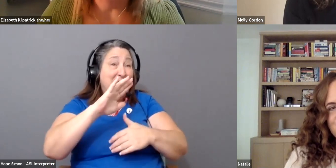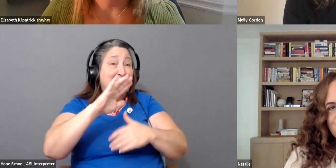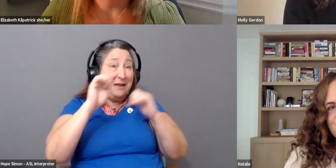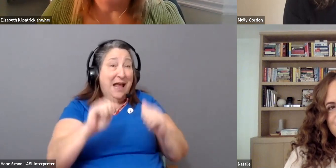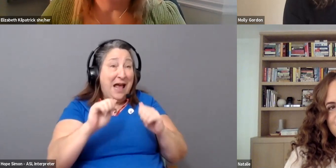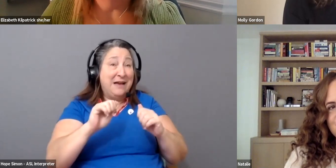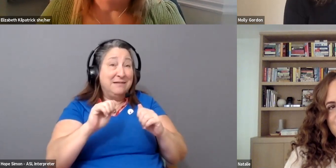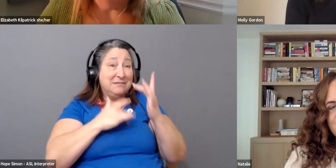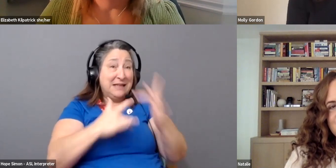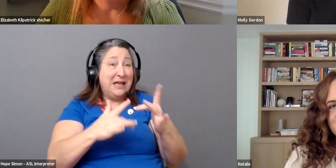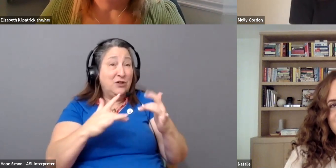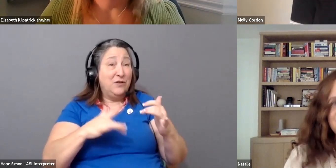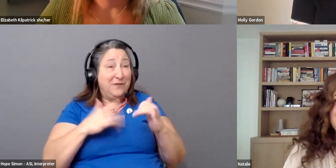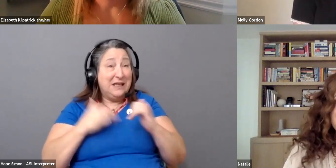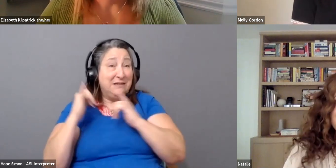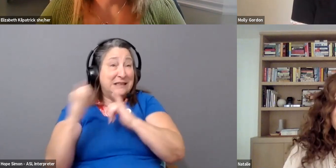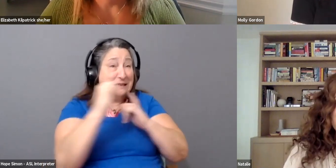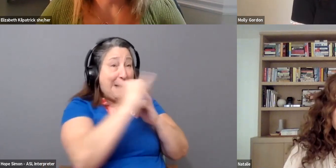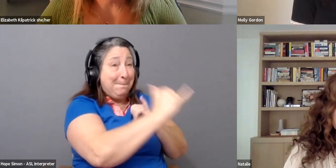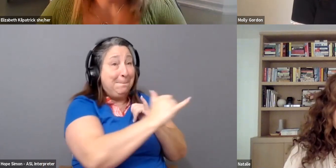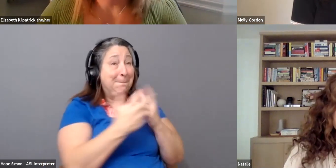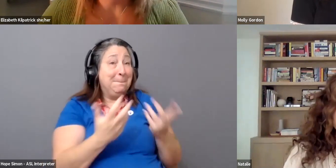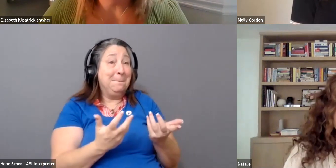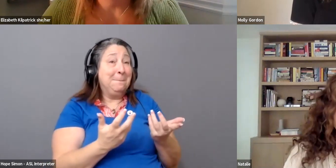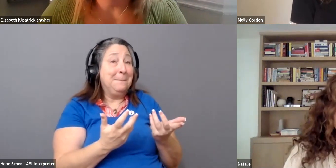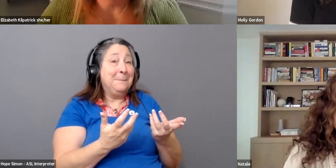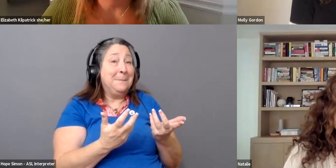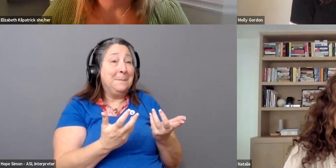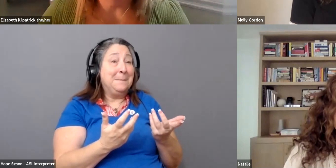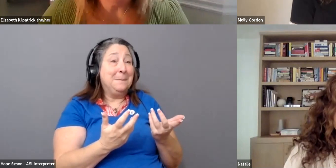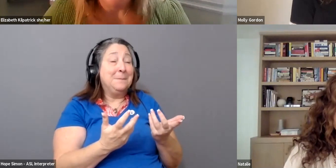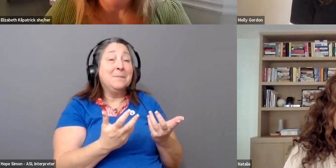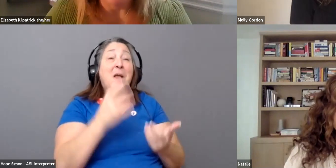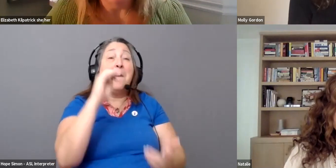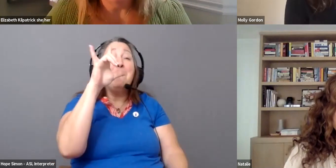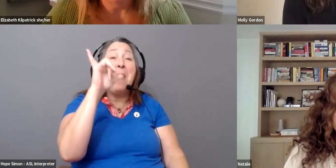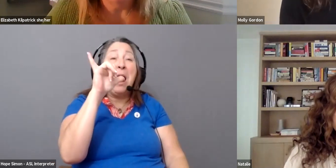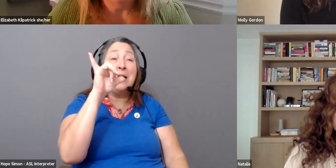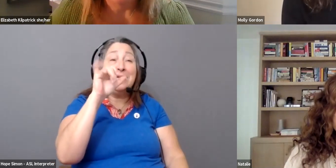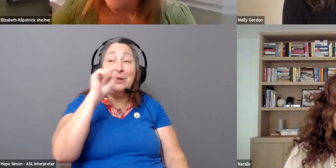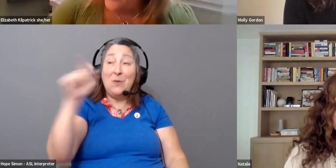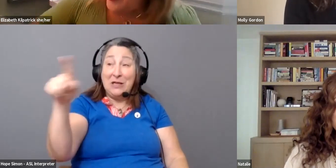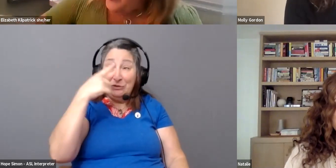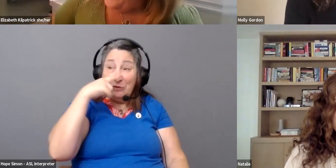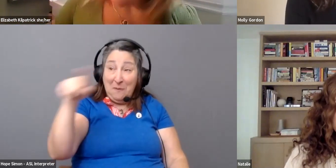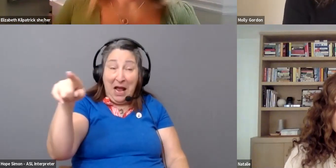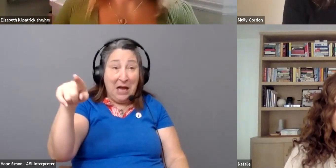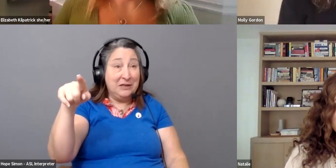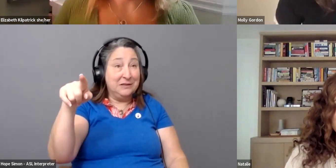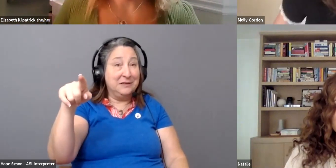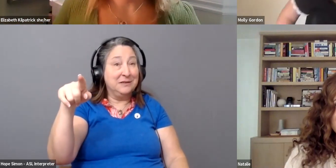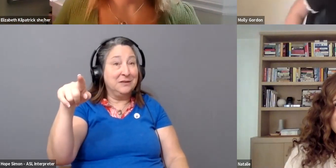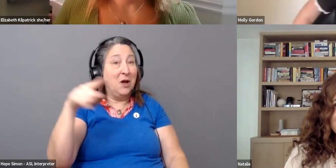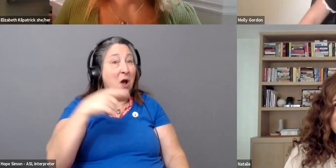of the two biggest ones. Molly, can I switch it over to you for just a second? Please. So I could sit